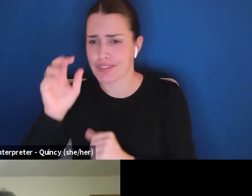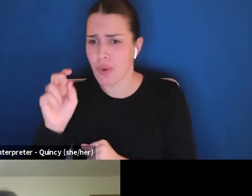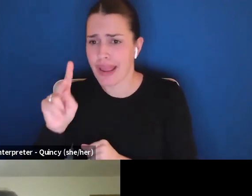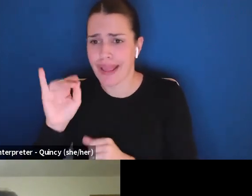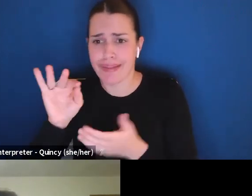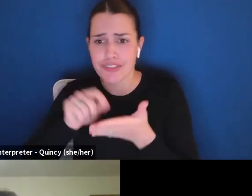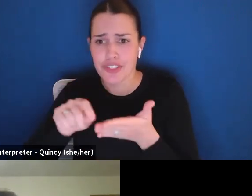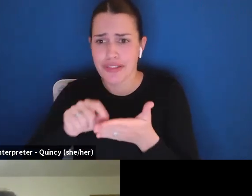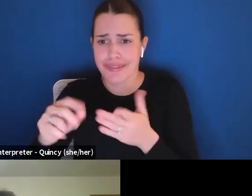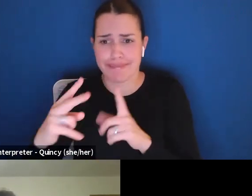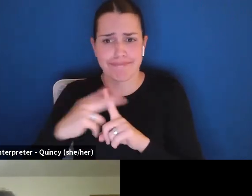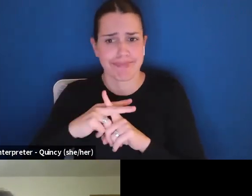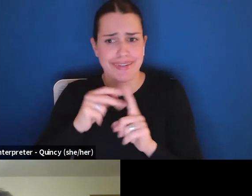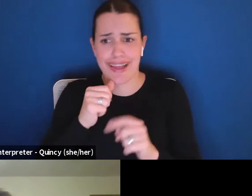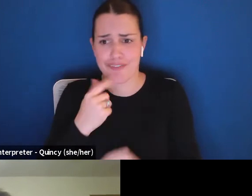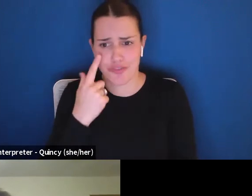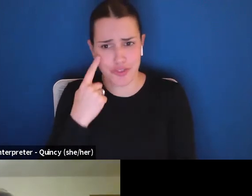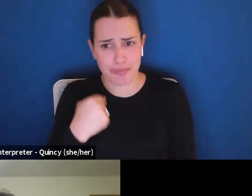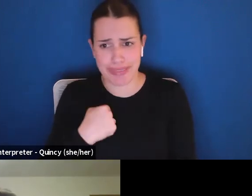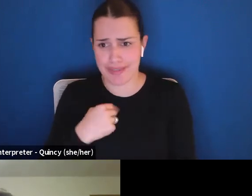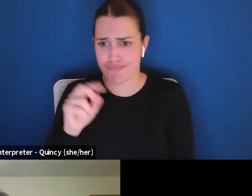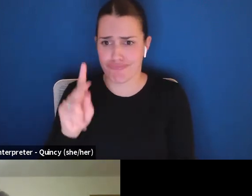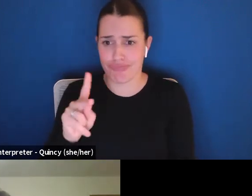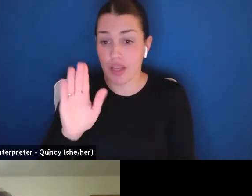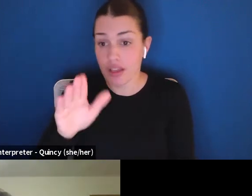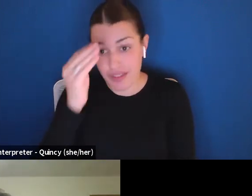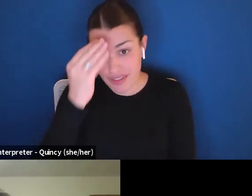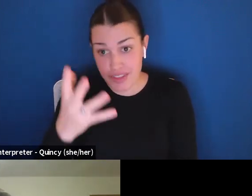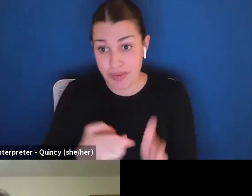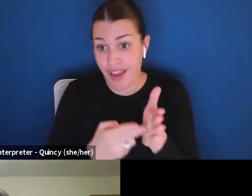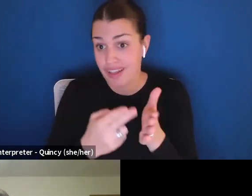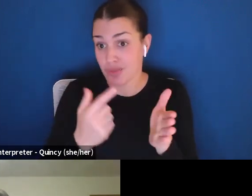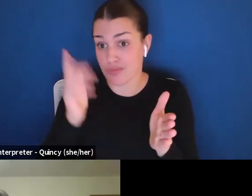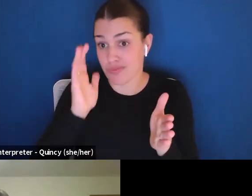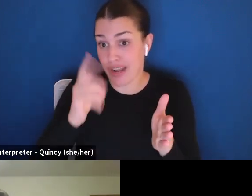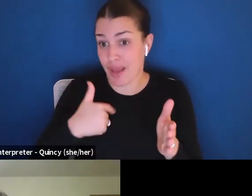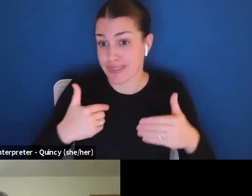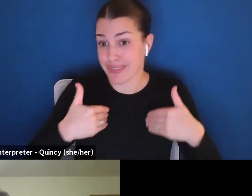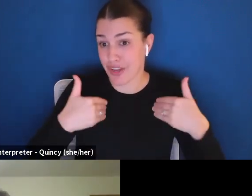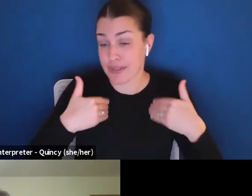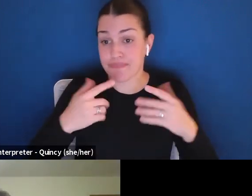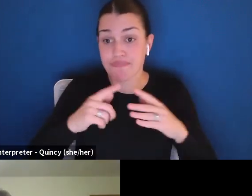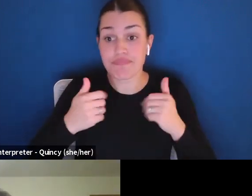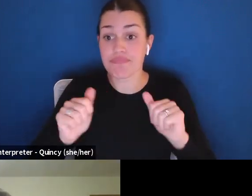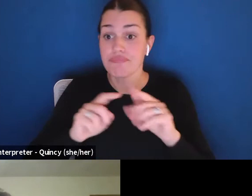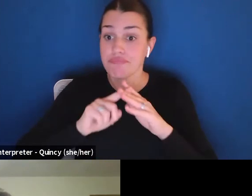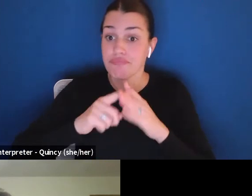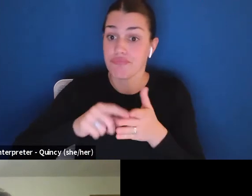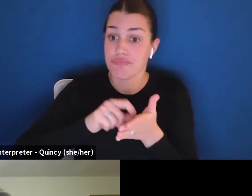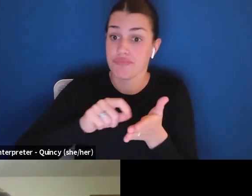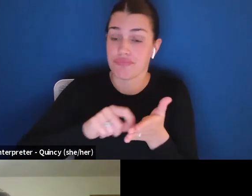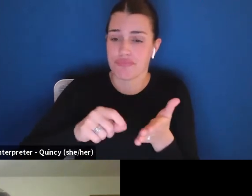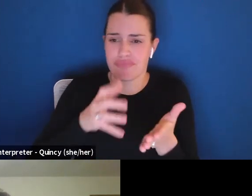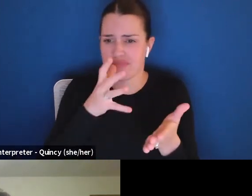for you. To be honest, when I was younger, I would try to start journaling and I really did not like it at